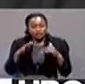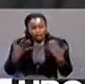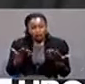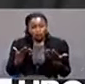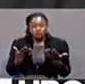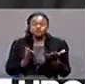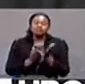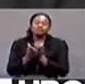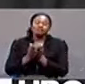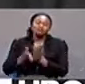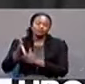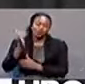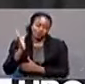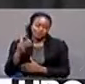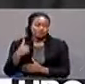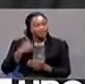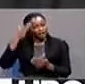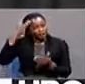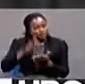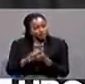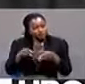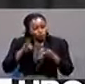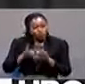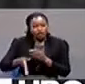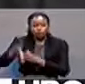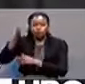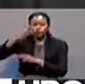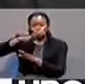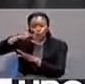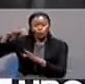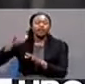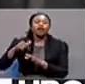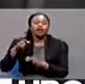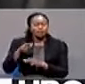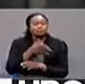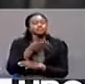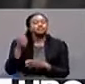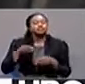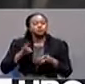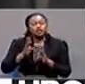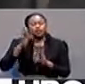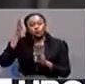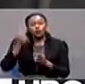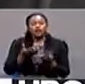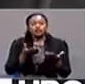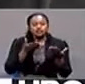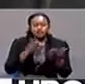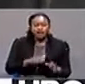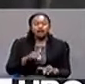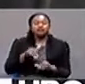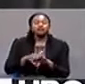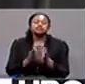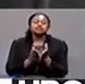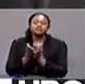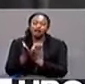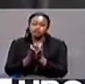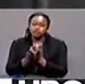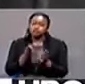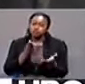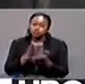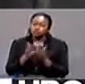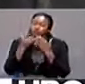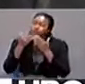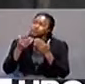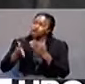I believe that the way the Lord called him was one of the best ways, because he died in service. We want to thank God for